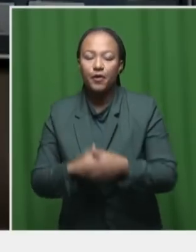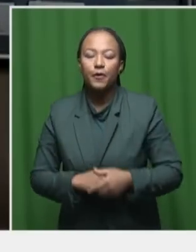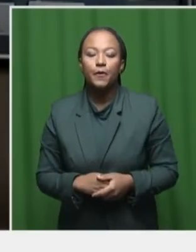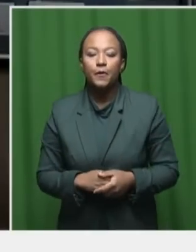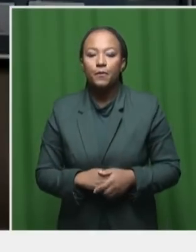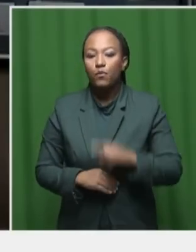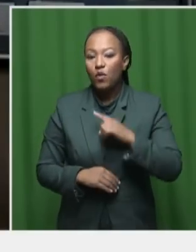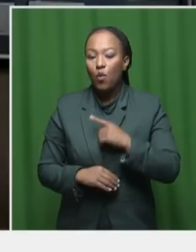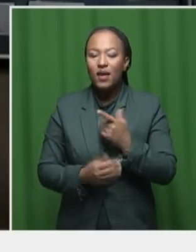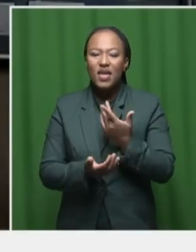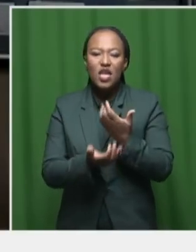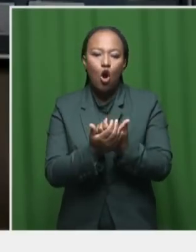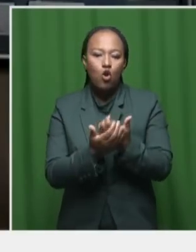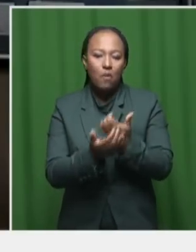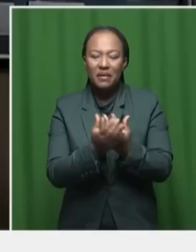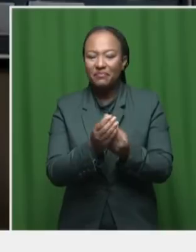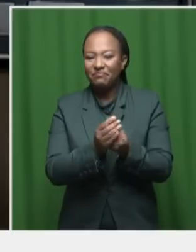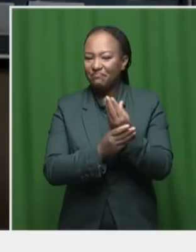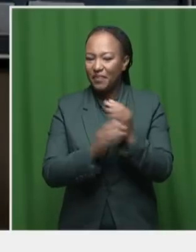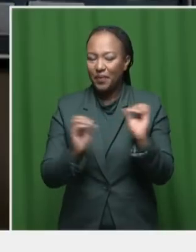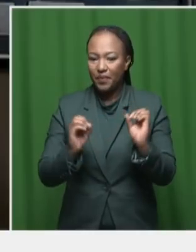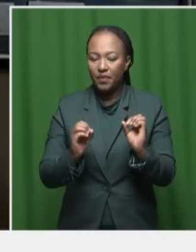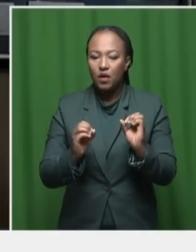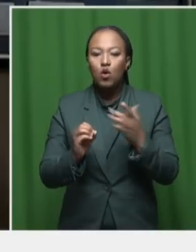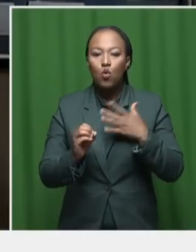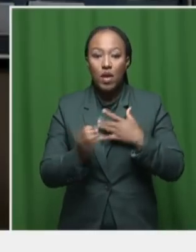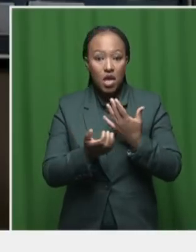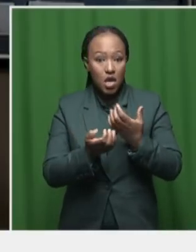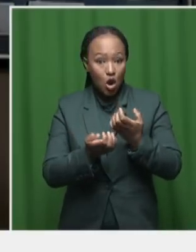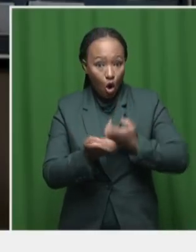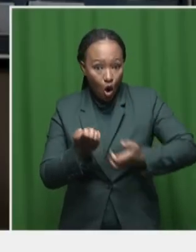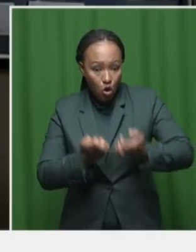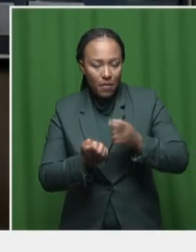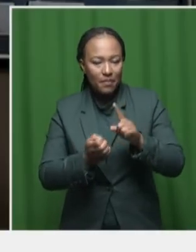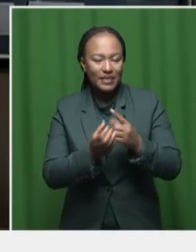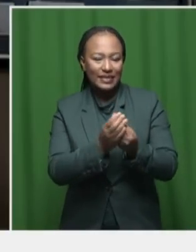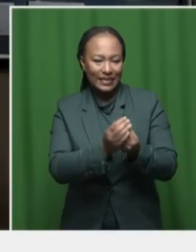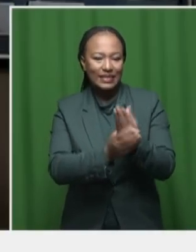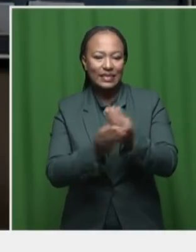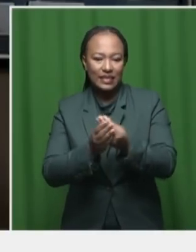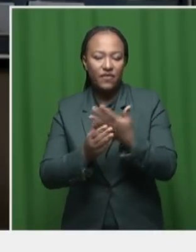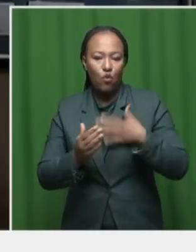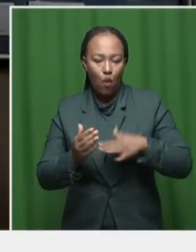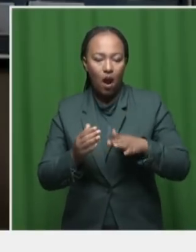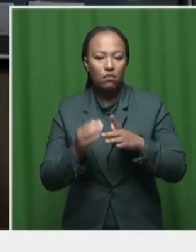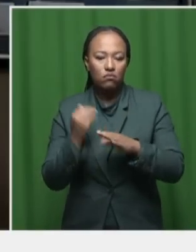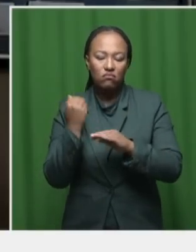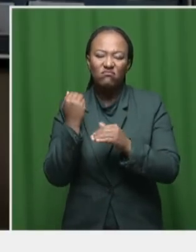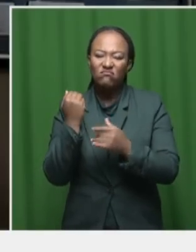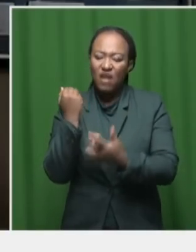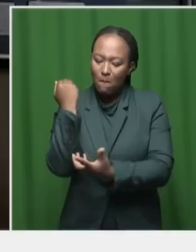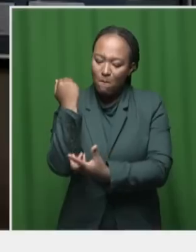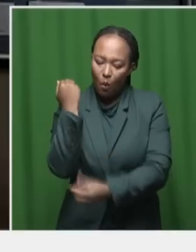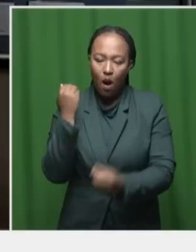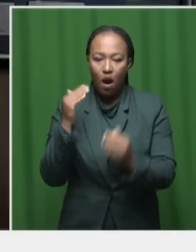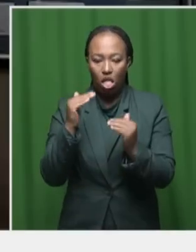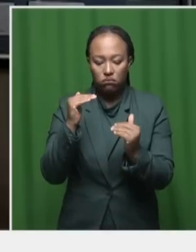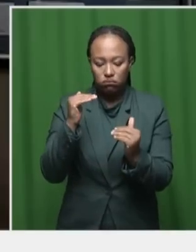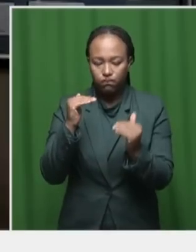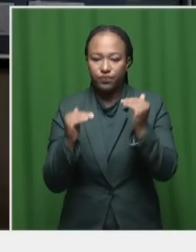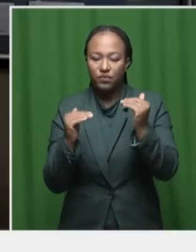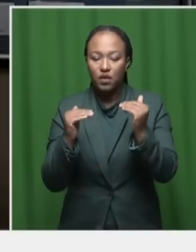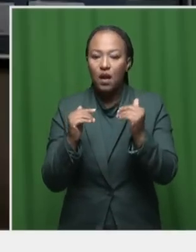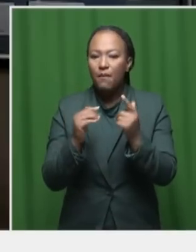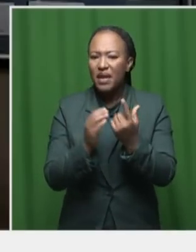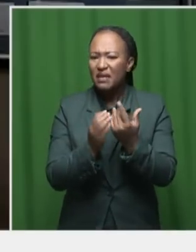a lack of economic growth. You need to get the economy to grow if you want to make a dent to the levels of poverty and unemployment in South Africa, and the economy is not